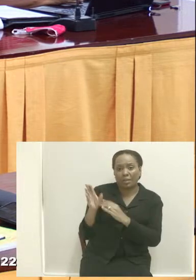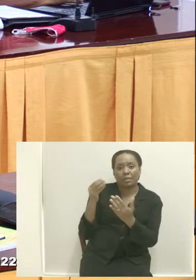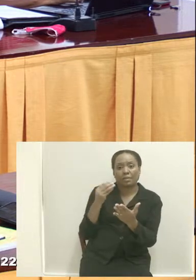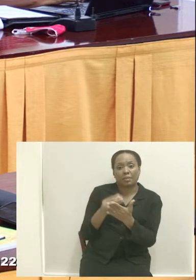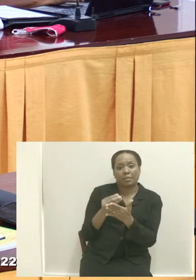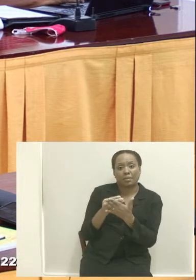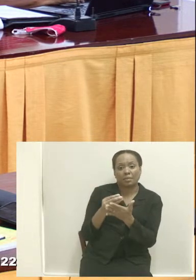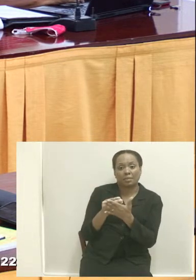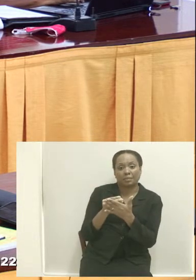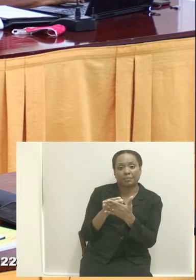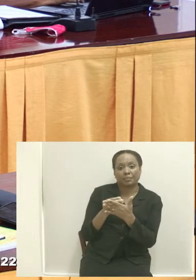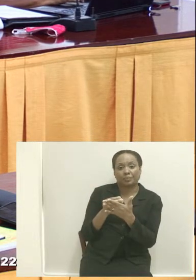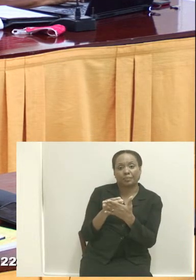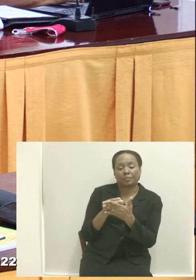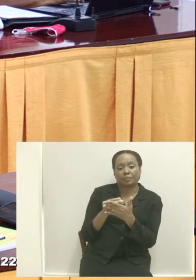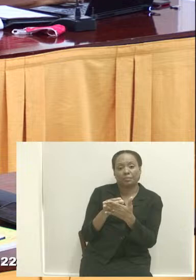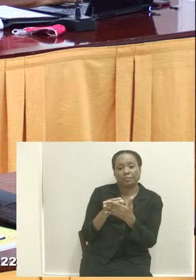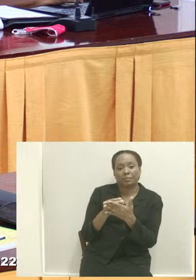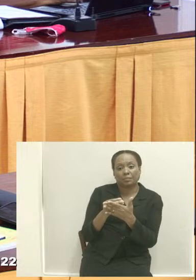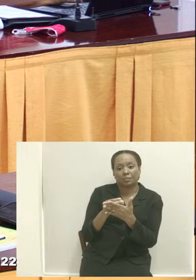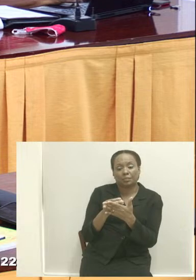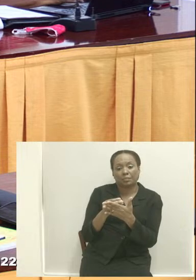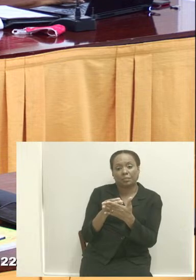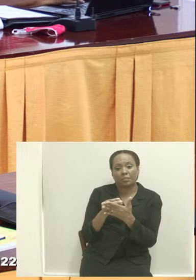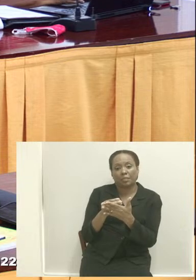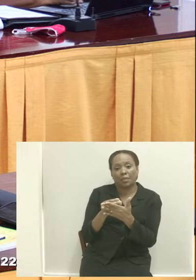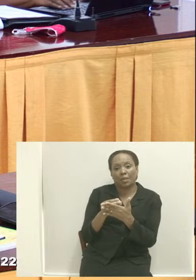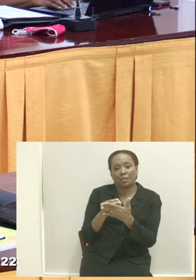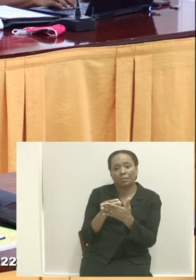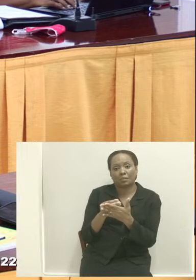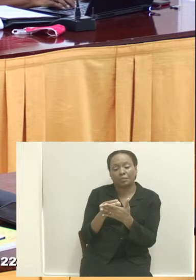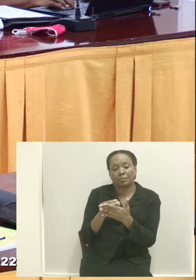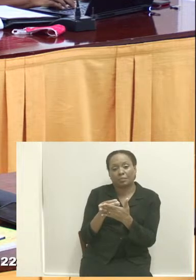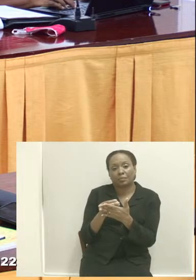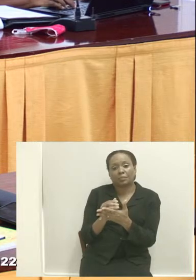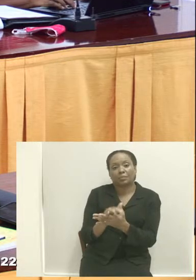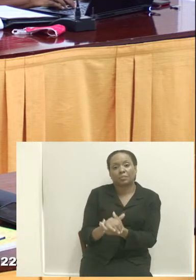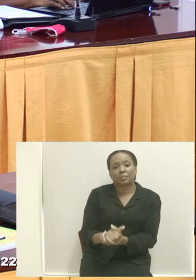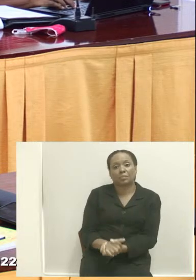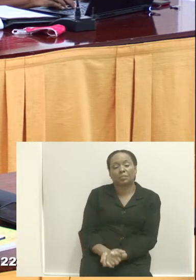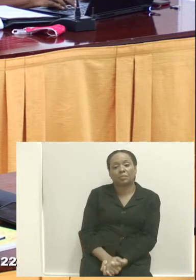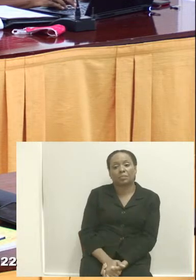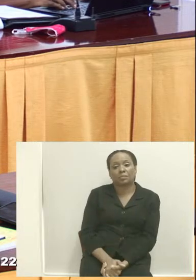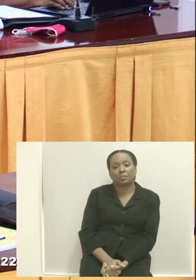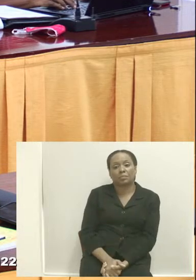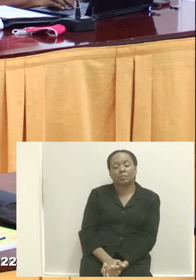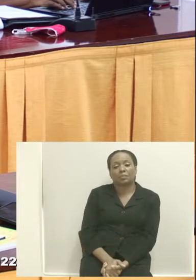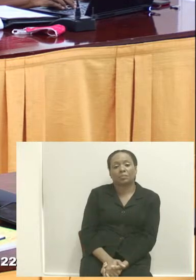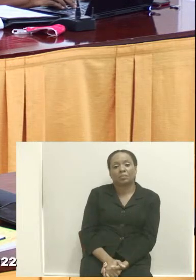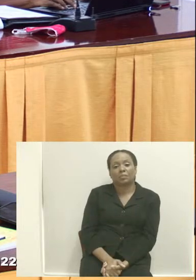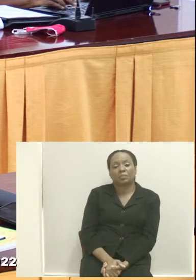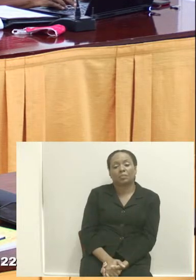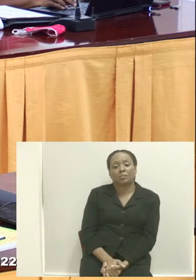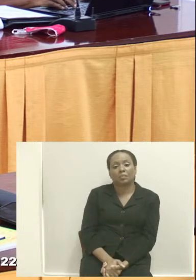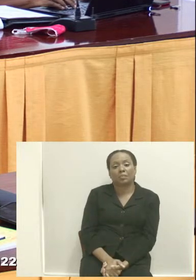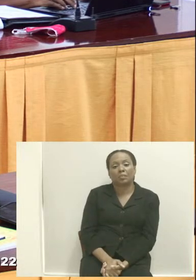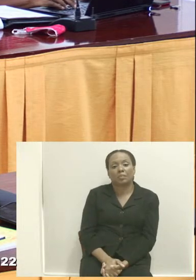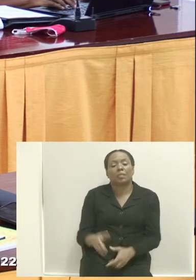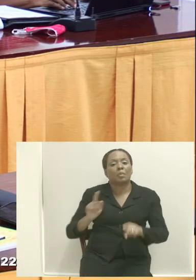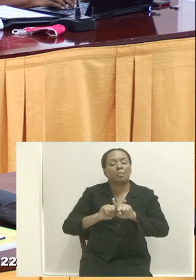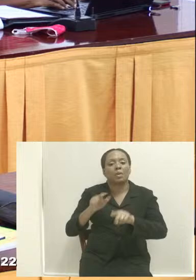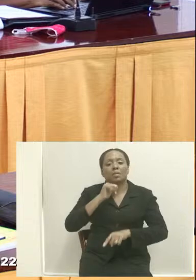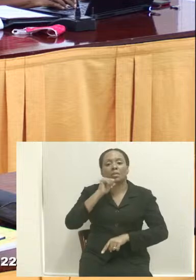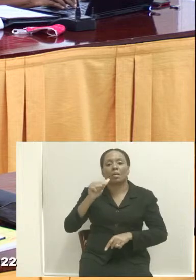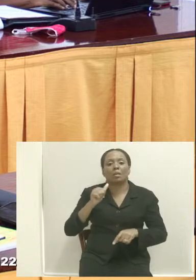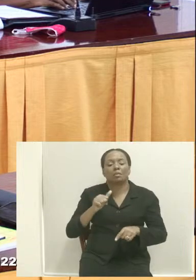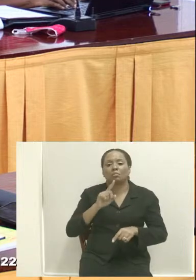if you were less reliant on land and less reliant on fixed assets. So that instead of having to mortgage your house